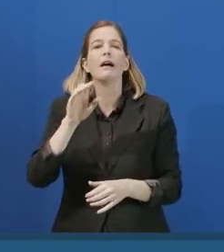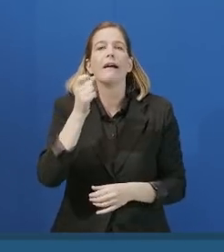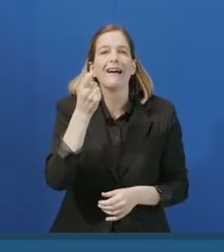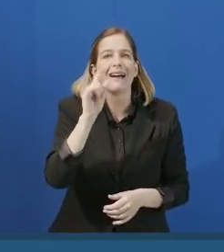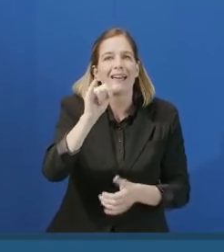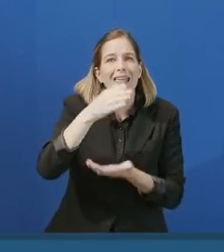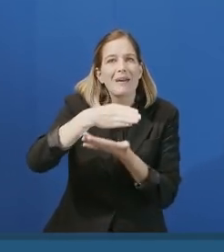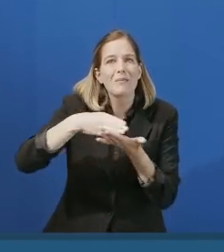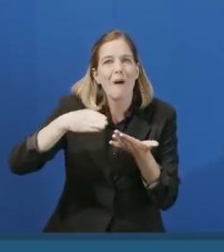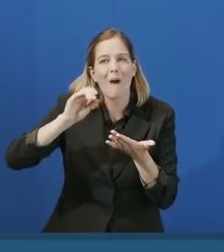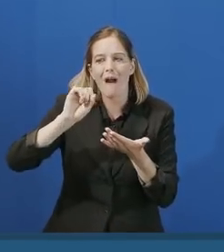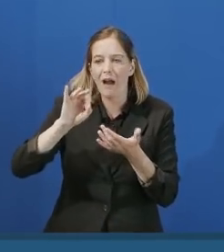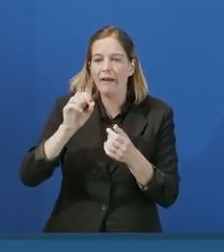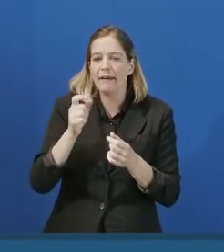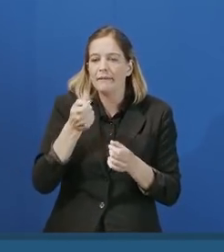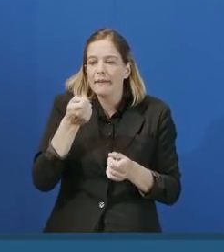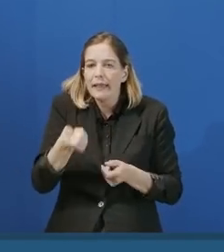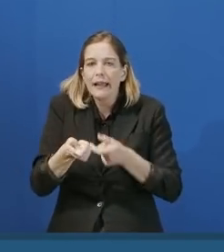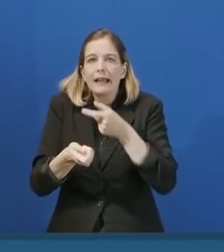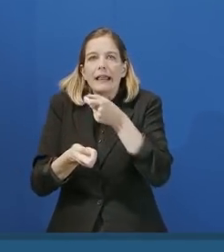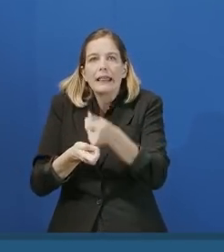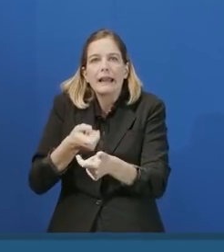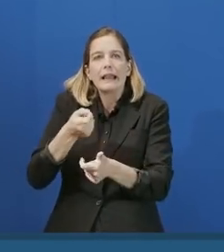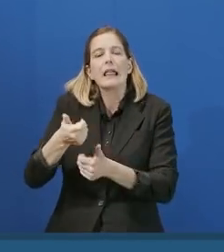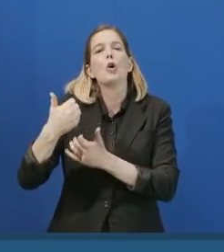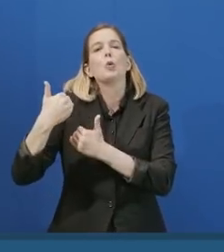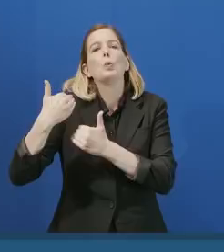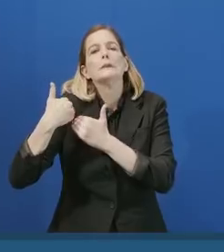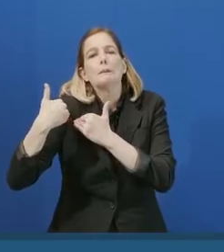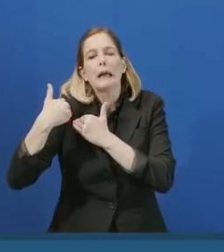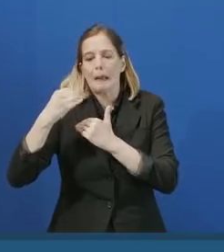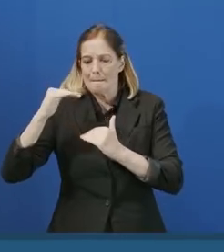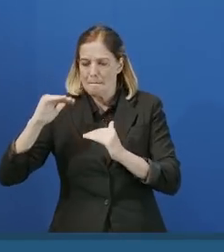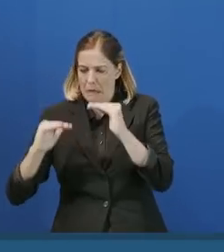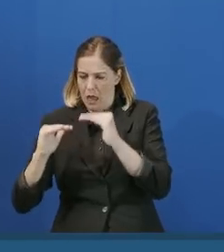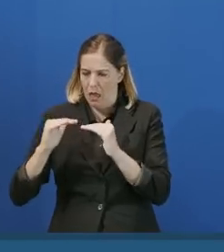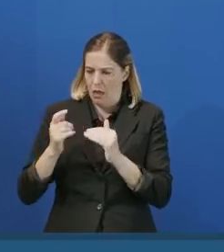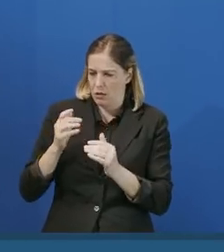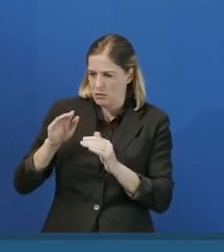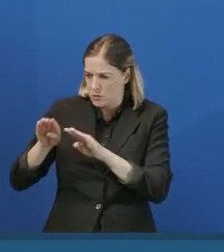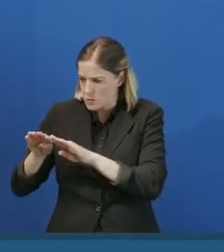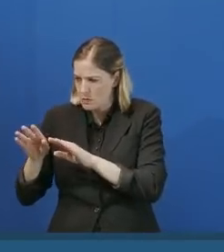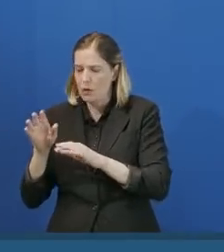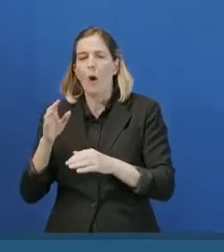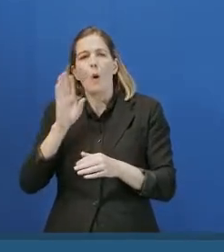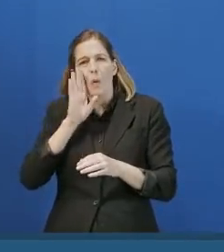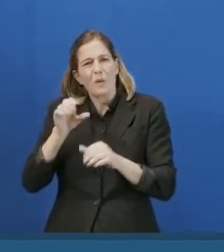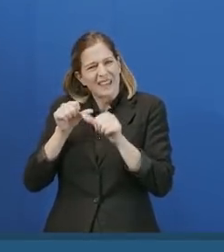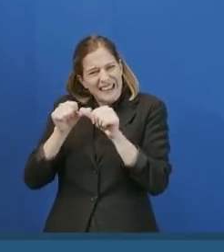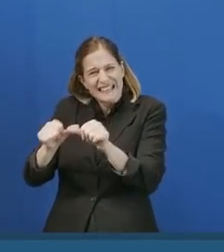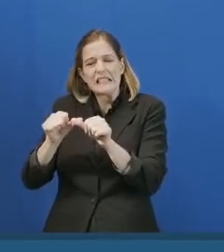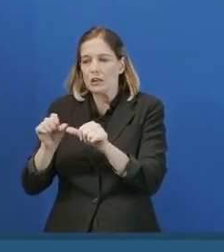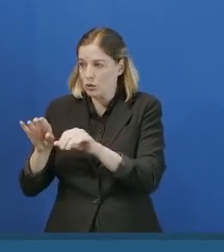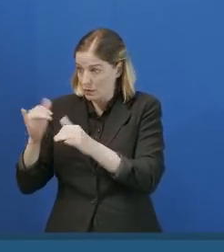balanced approach, and that's what we'll continue to do going forward, step by step.